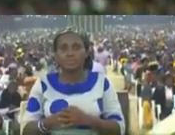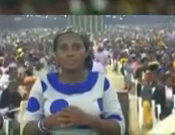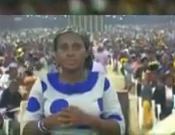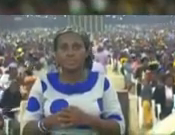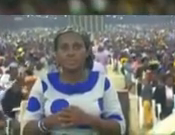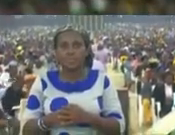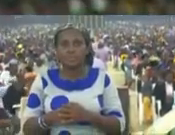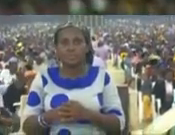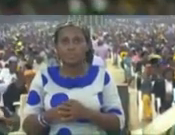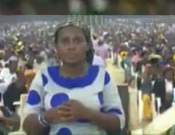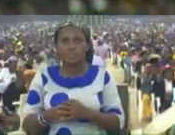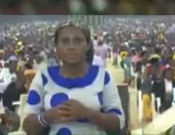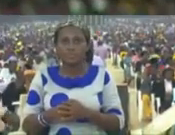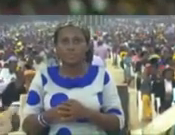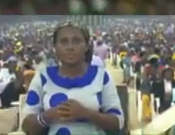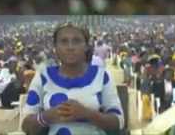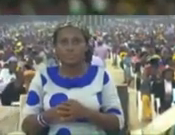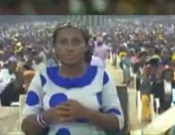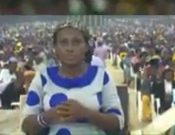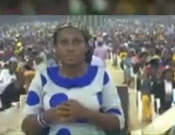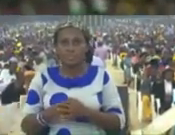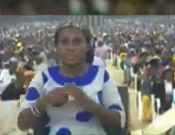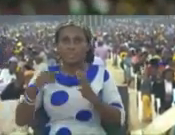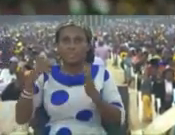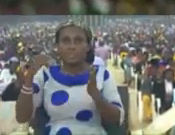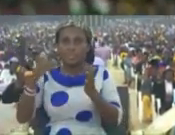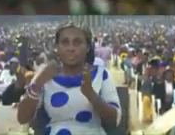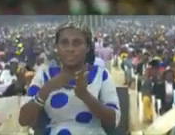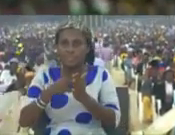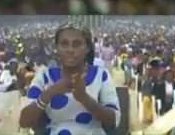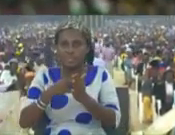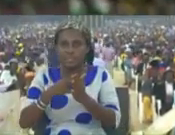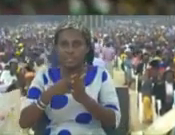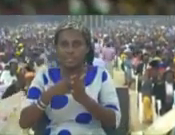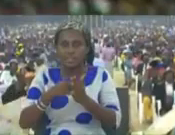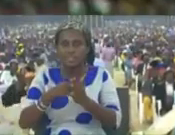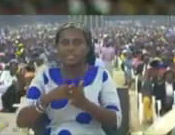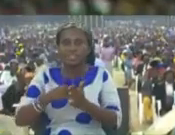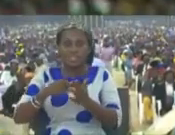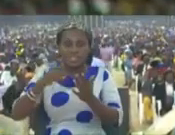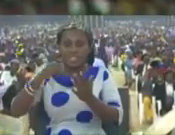it's what the end is that matters.